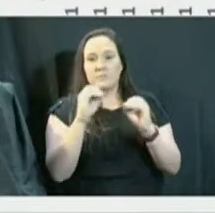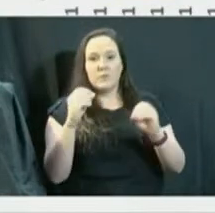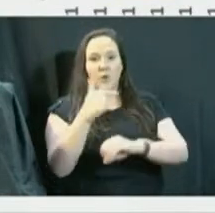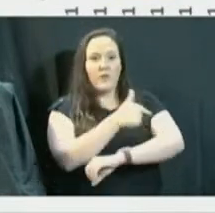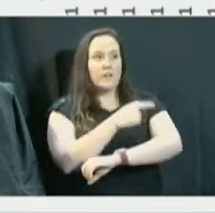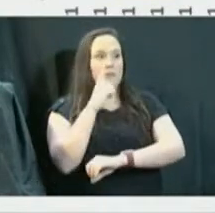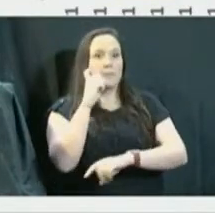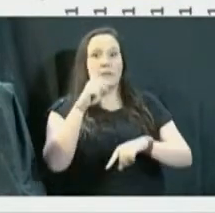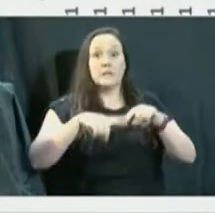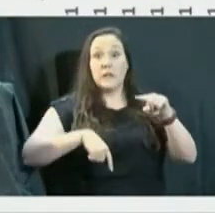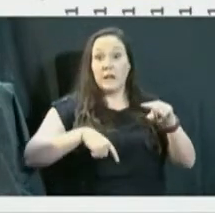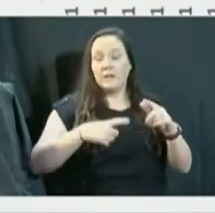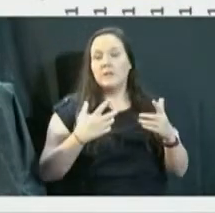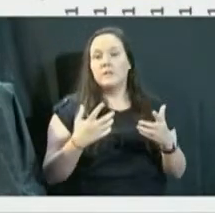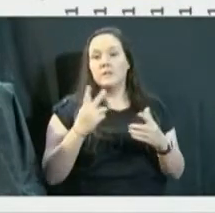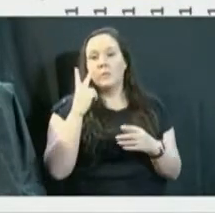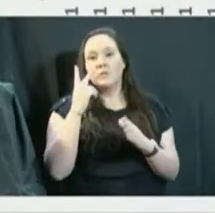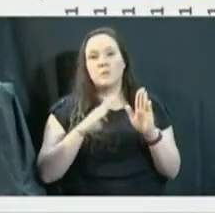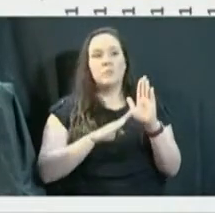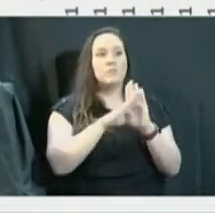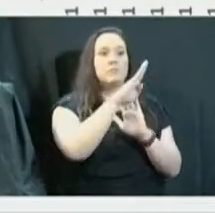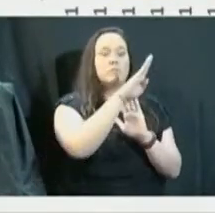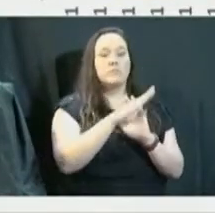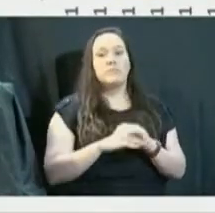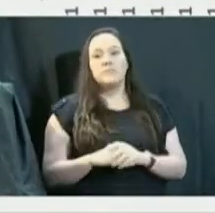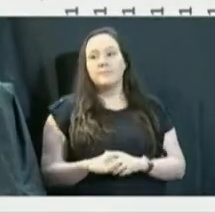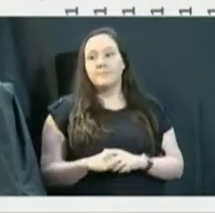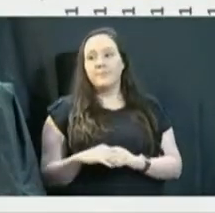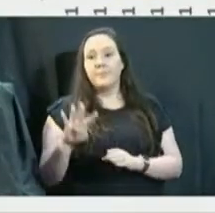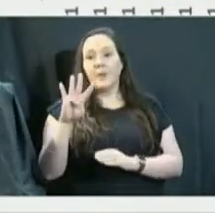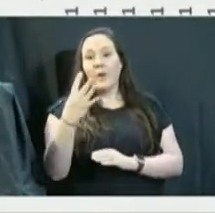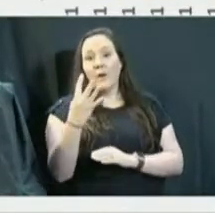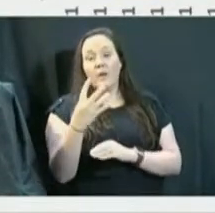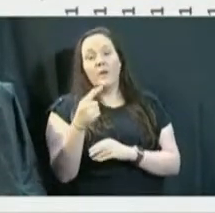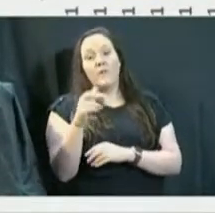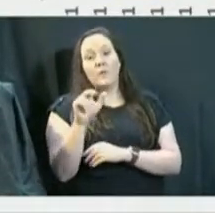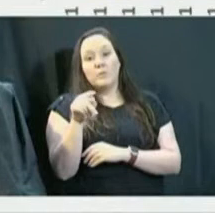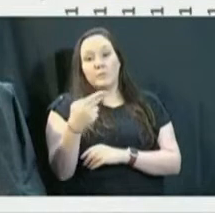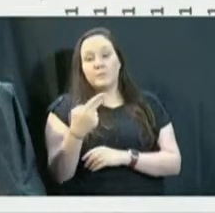We're seeing cases in there. And the fourth graph